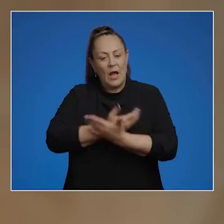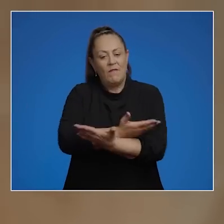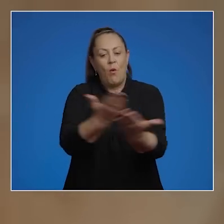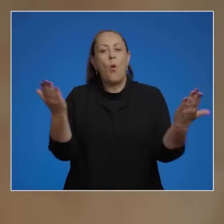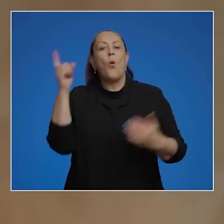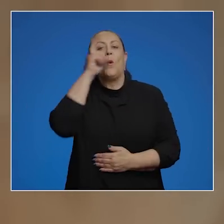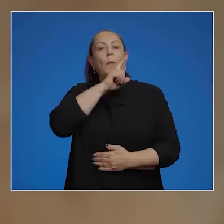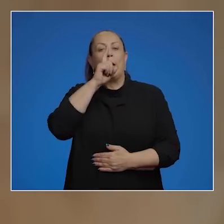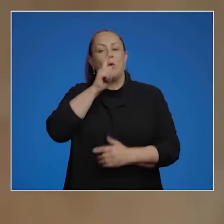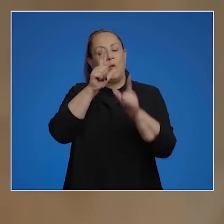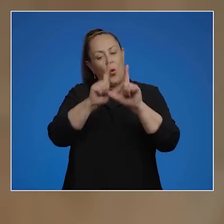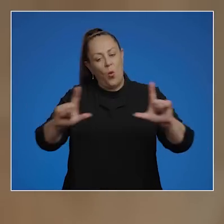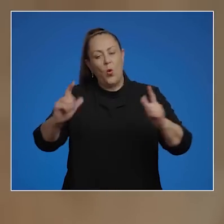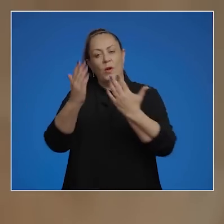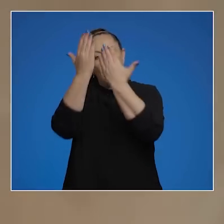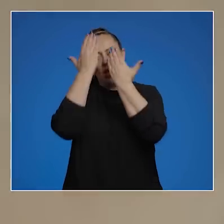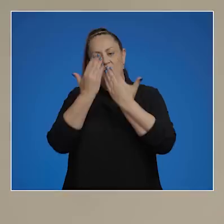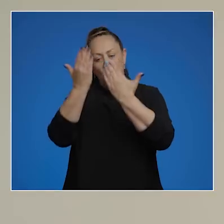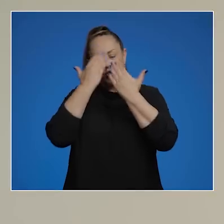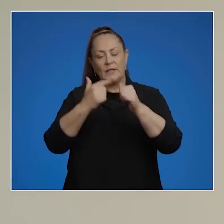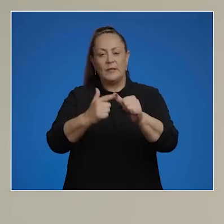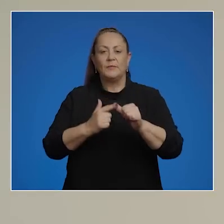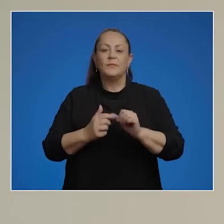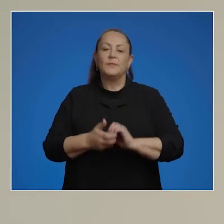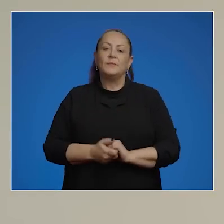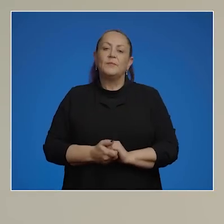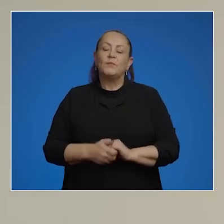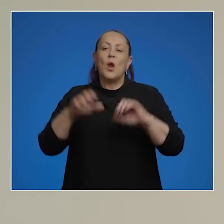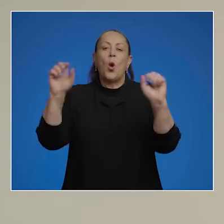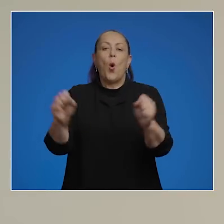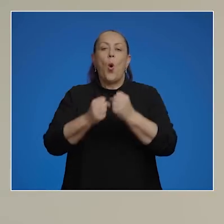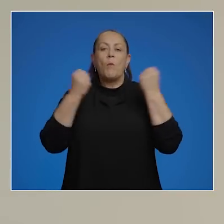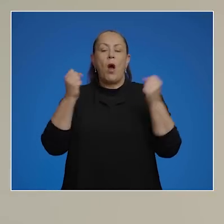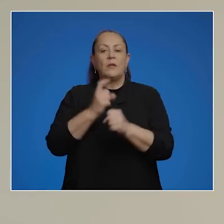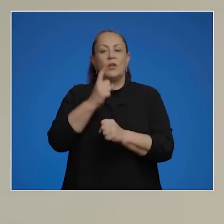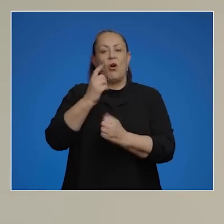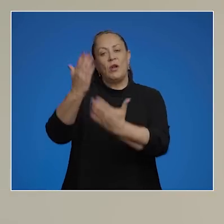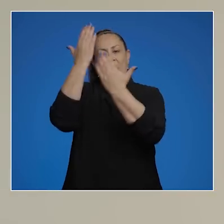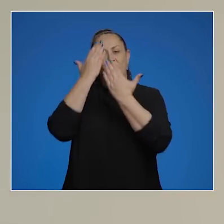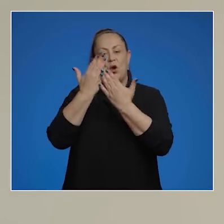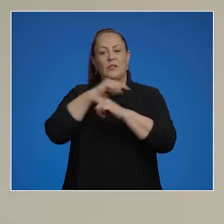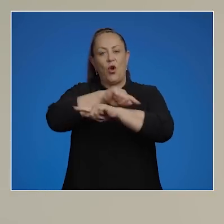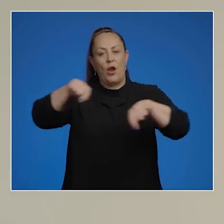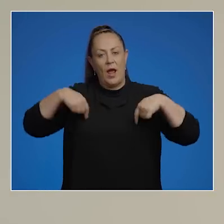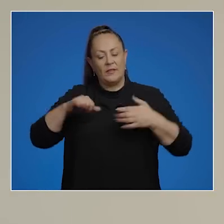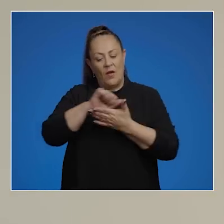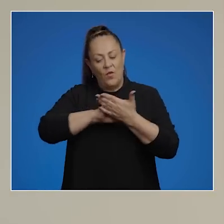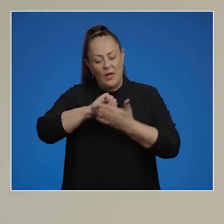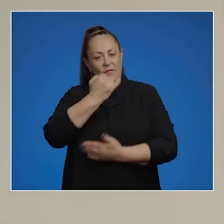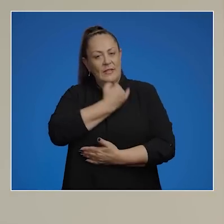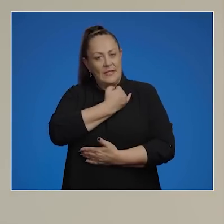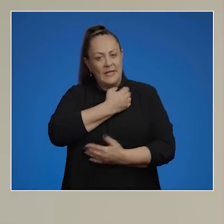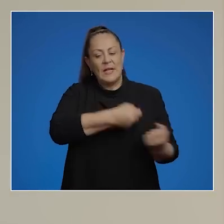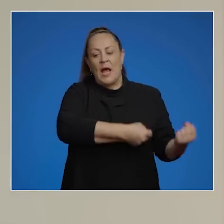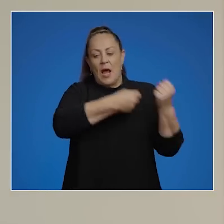Lord, have mercy. Lord, have mercy. May Almighty God have mercy on us, forgive us our sins, and bring us